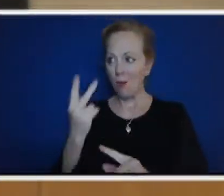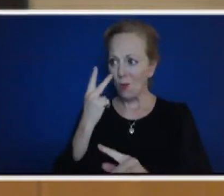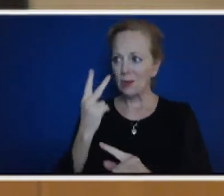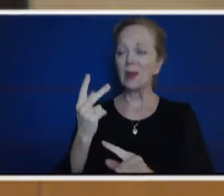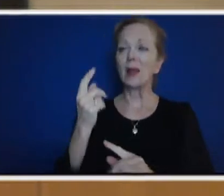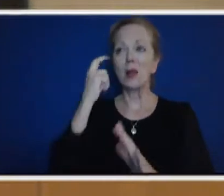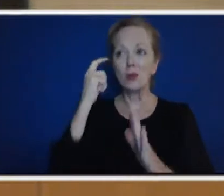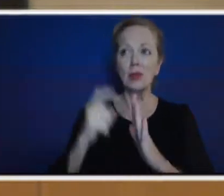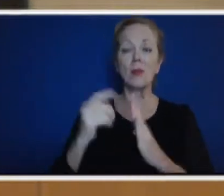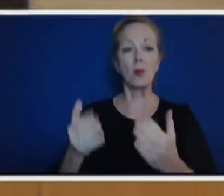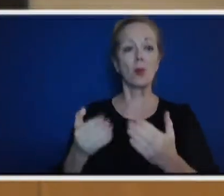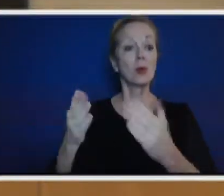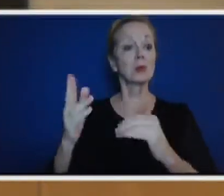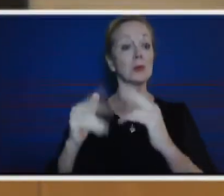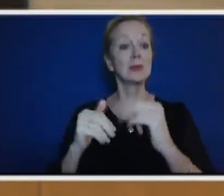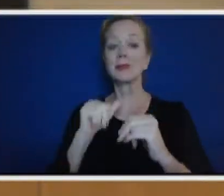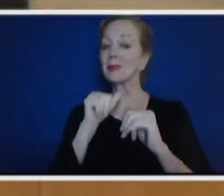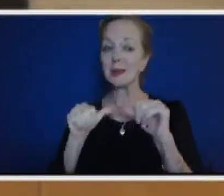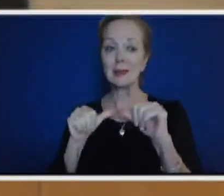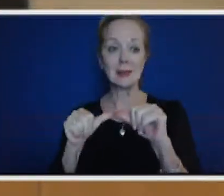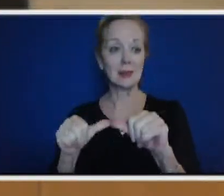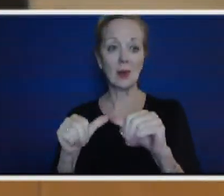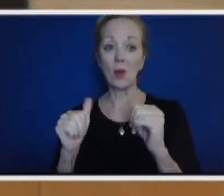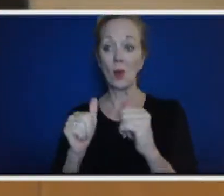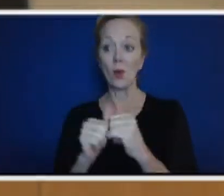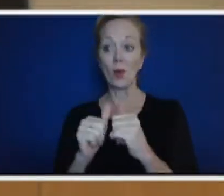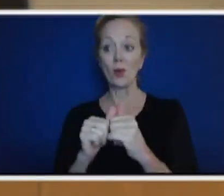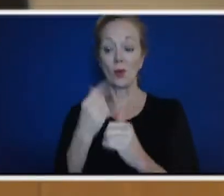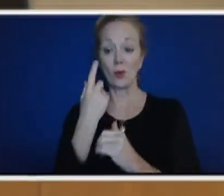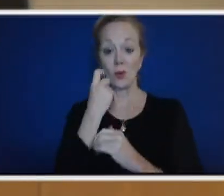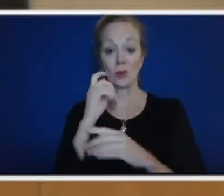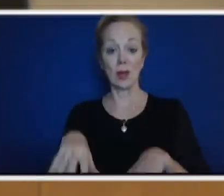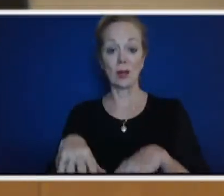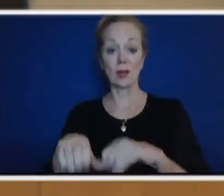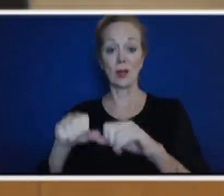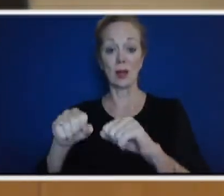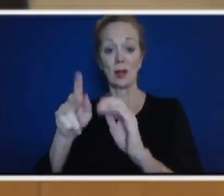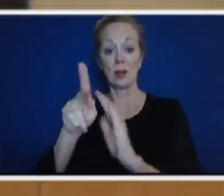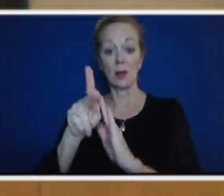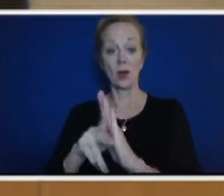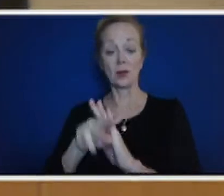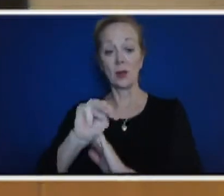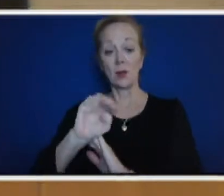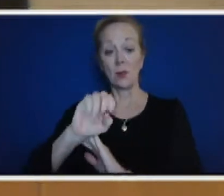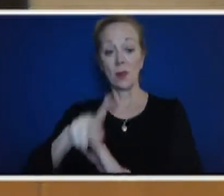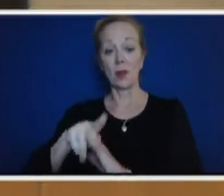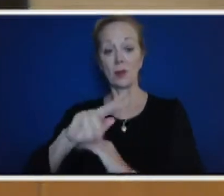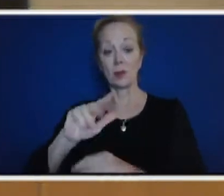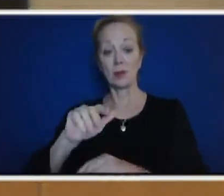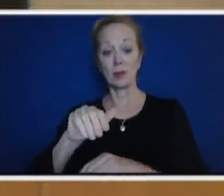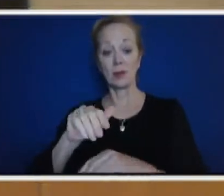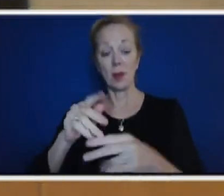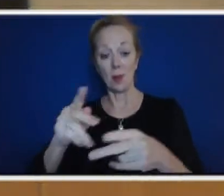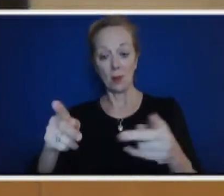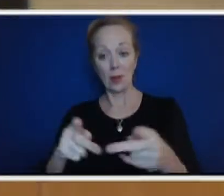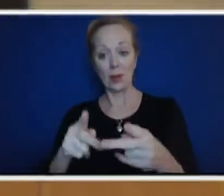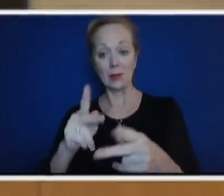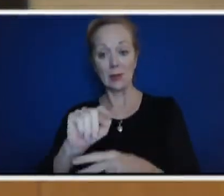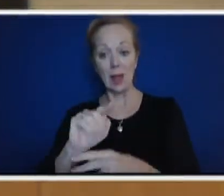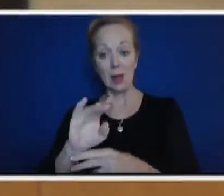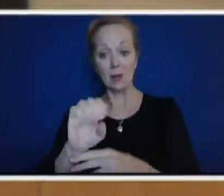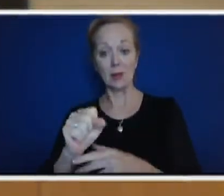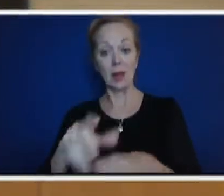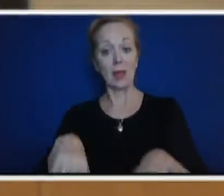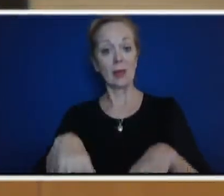is still inconsistent with the recently adopted policy map place types. The adopted